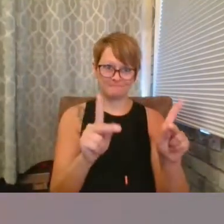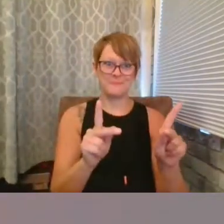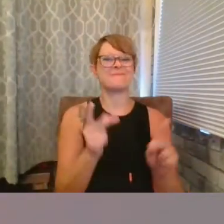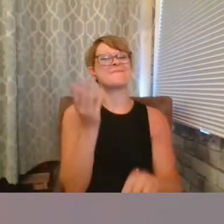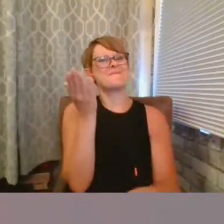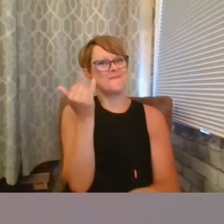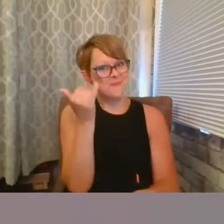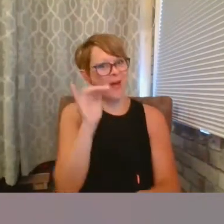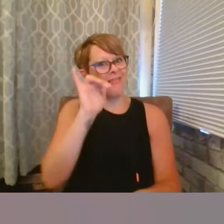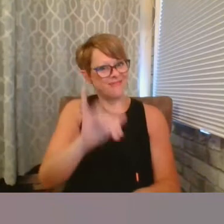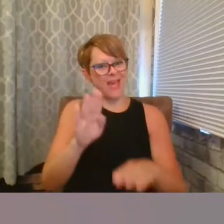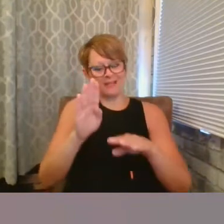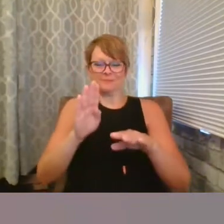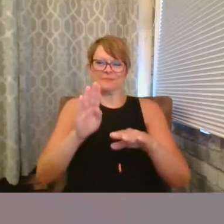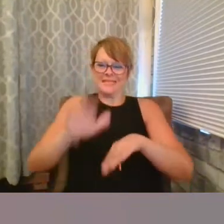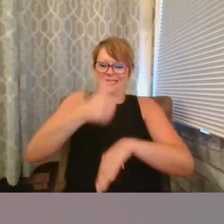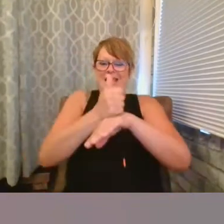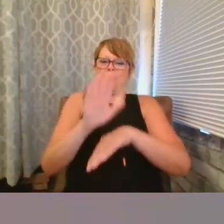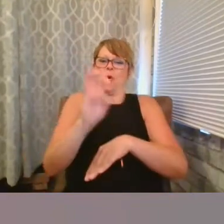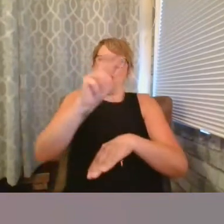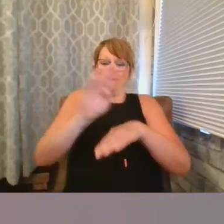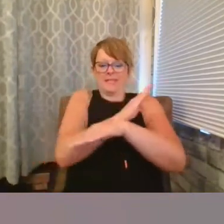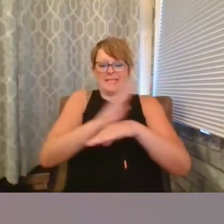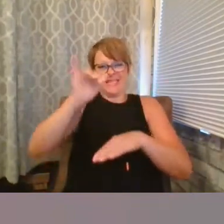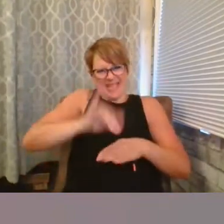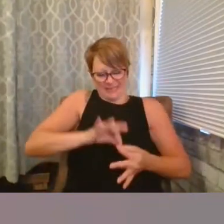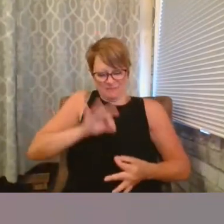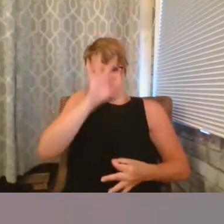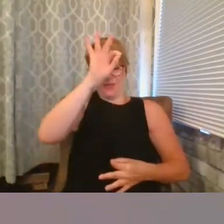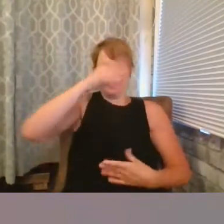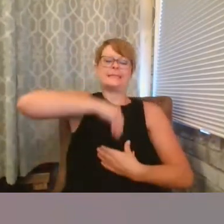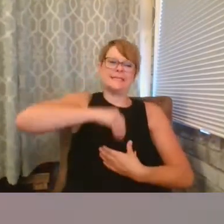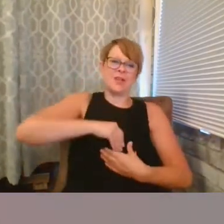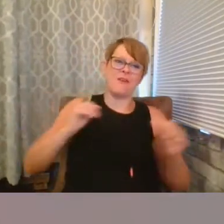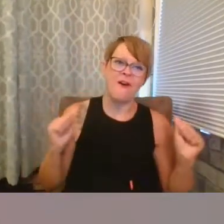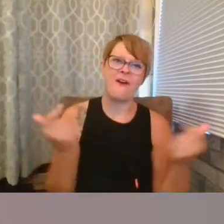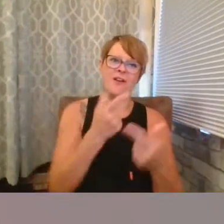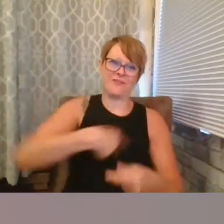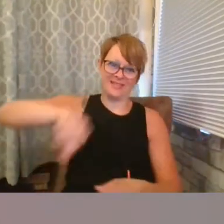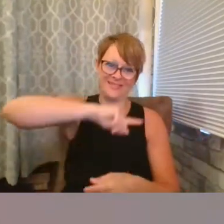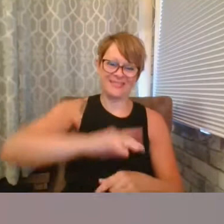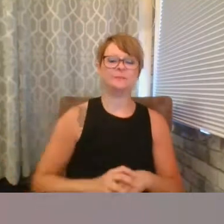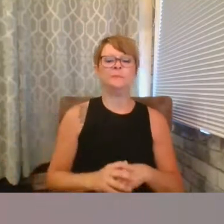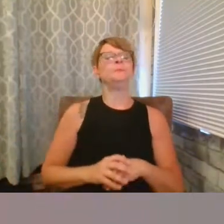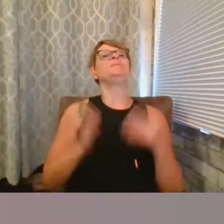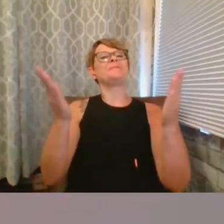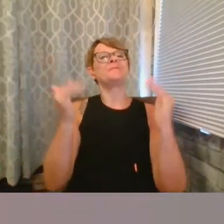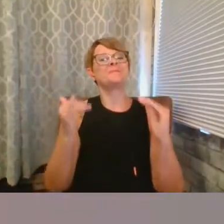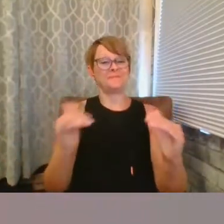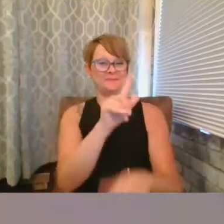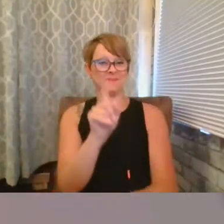spirit, business side of us, all of us. So my next question, if I ask you all,